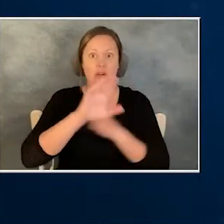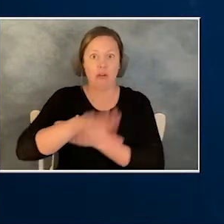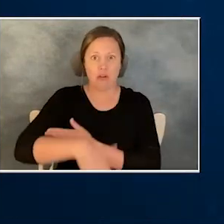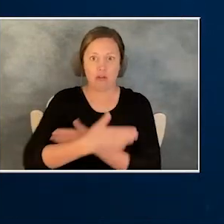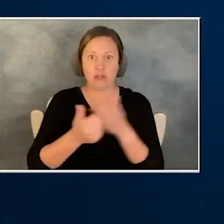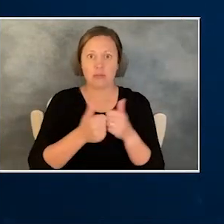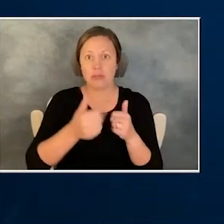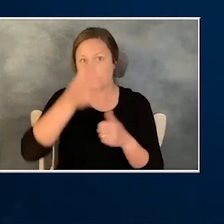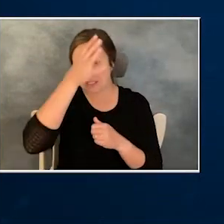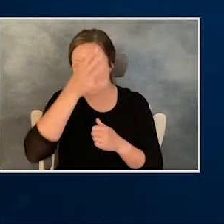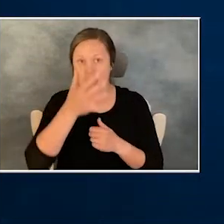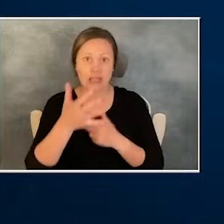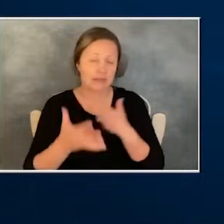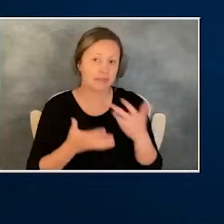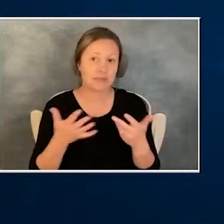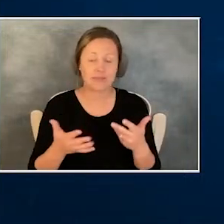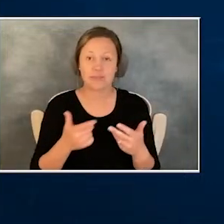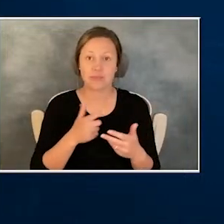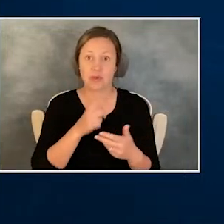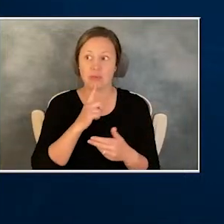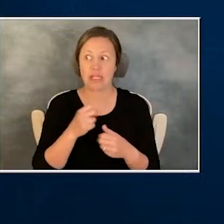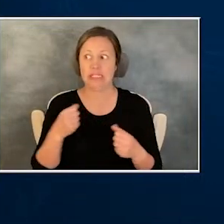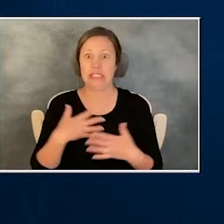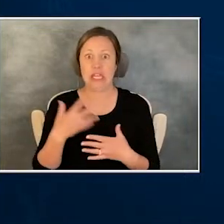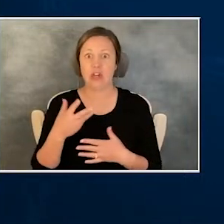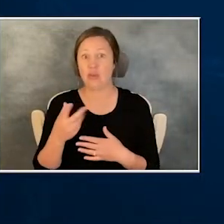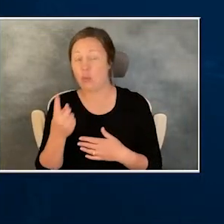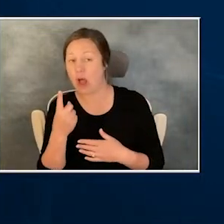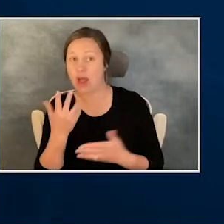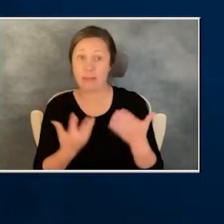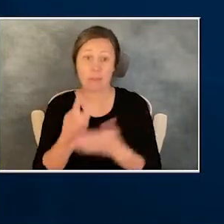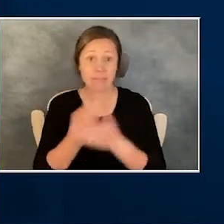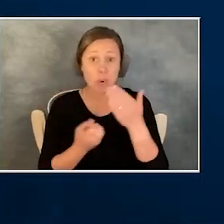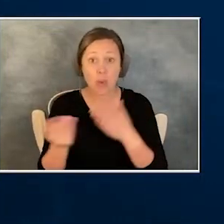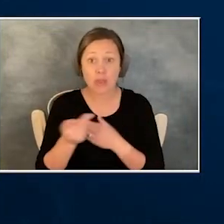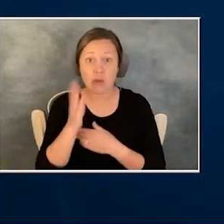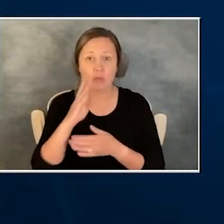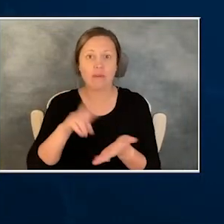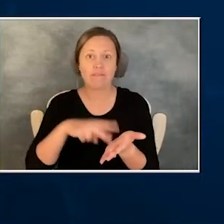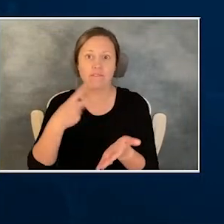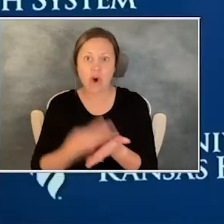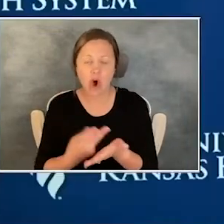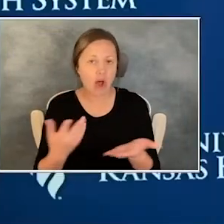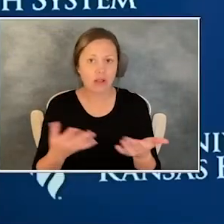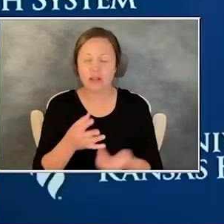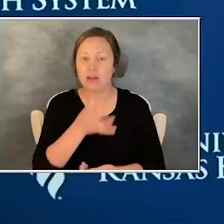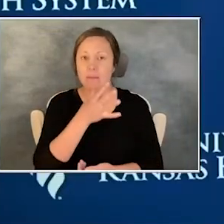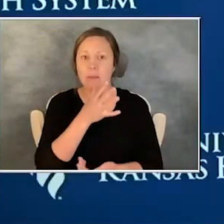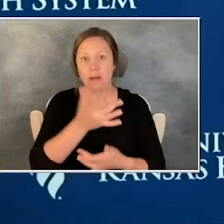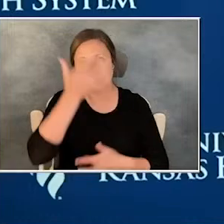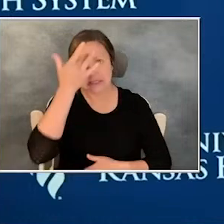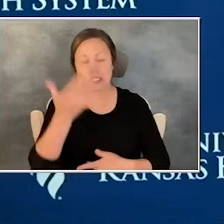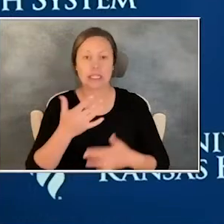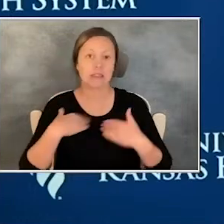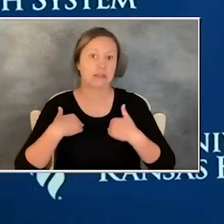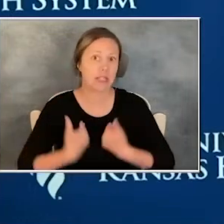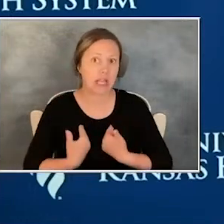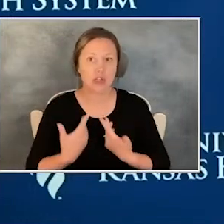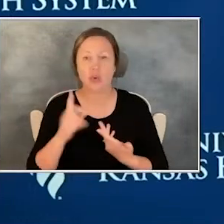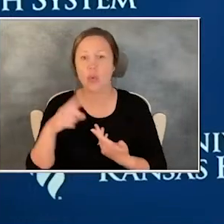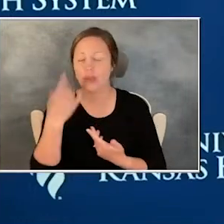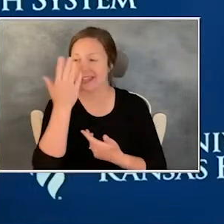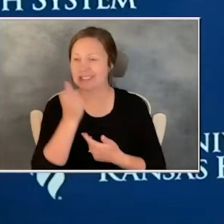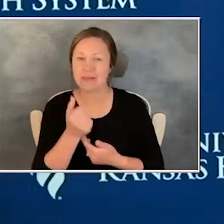afraid that one or both was going to fall. And she'd get hurt or she'd get sick. She was exhausted. She was only sleeping a couple hours a night. And my